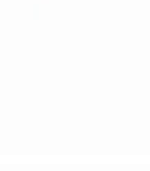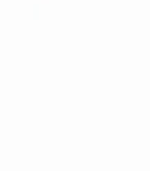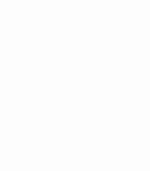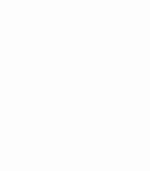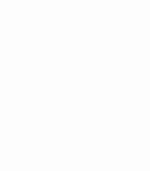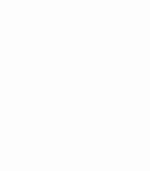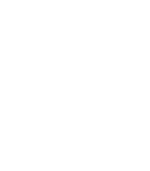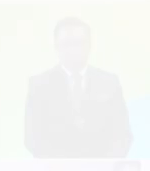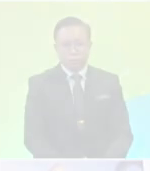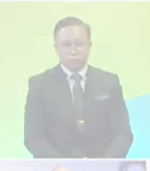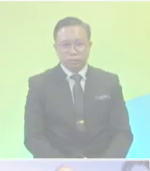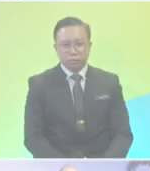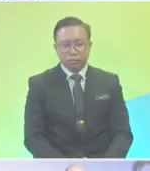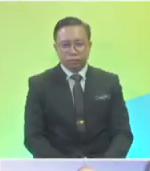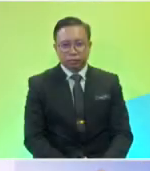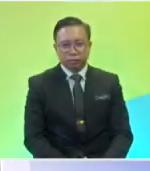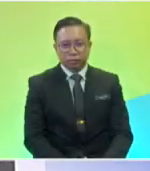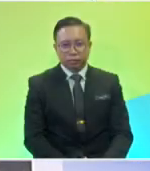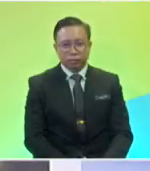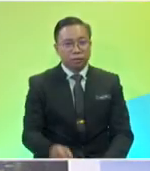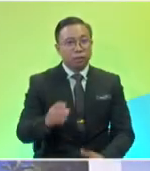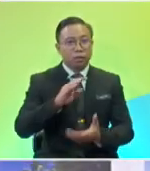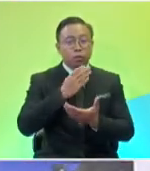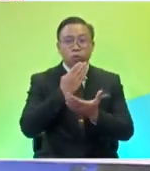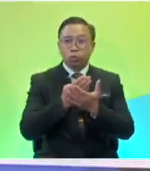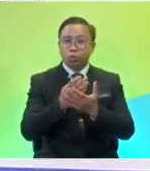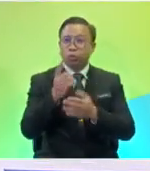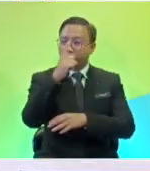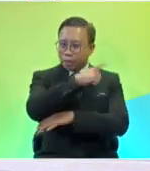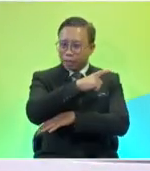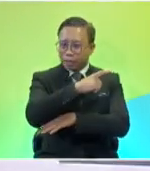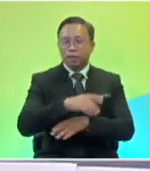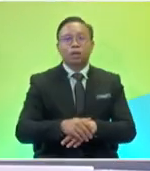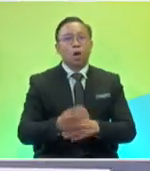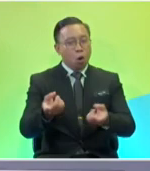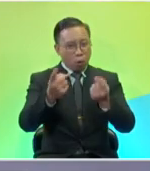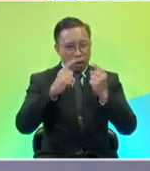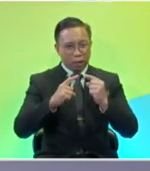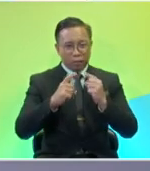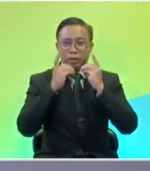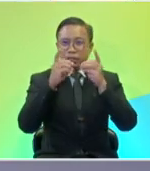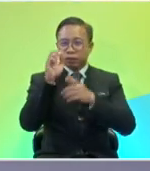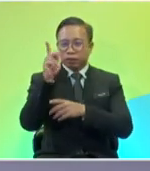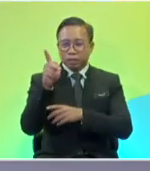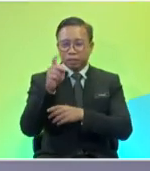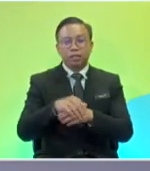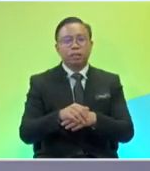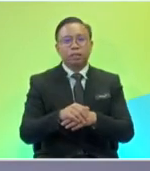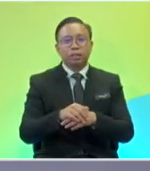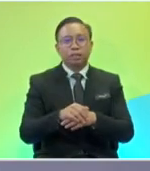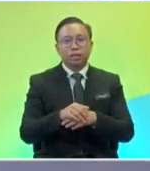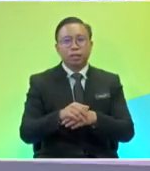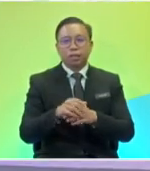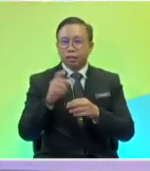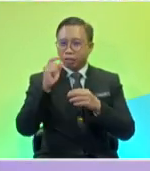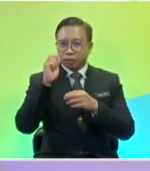TV KPM. Good day, everyone. Welcome. You're watching EduwebTV. I'm your lovely